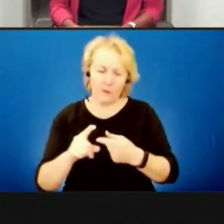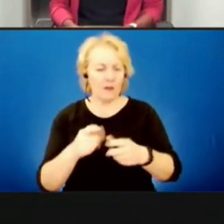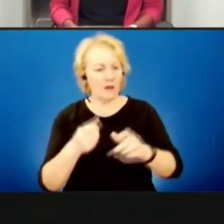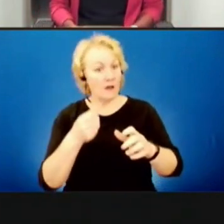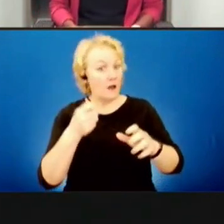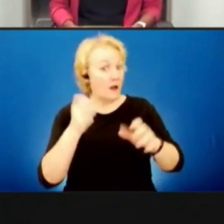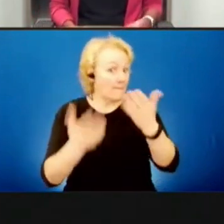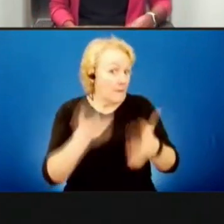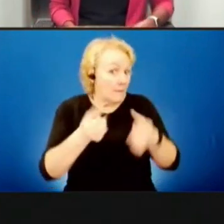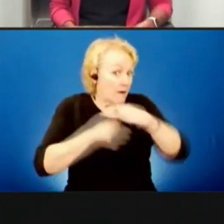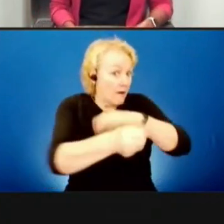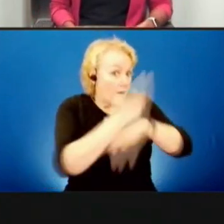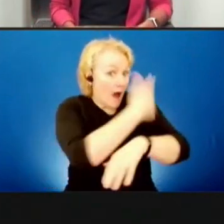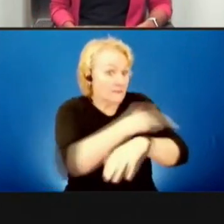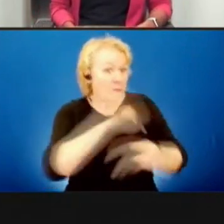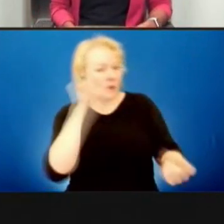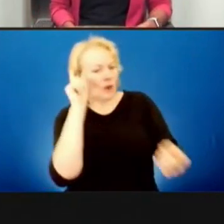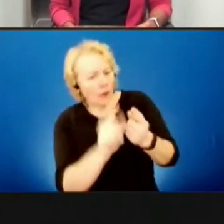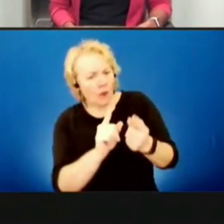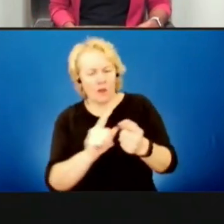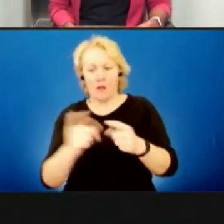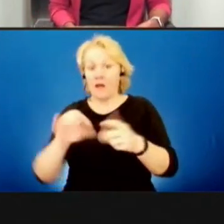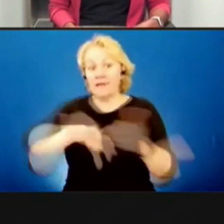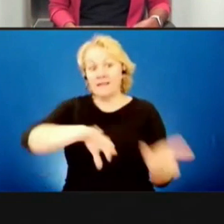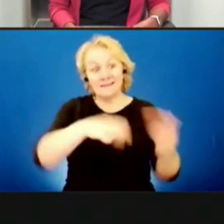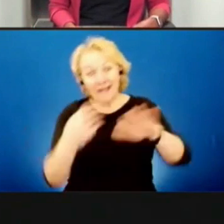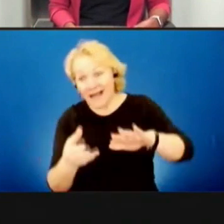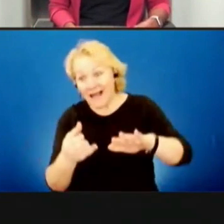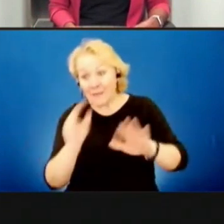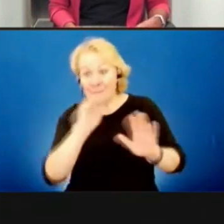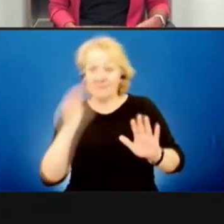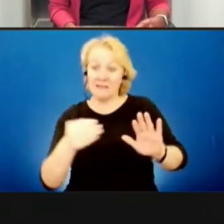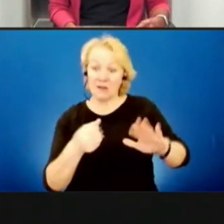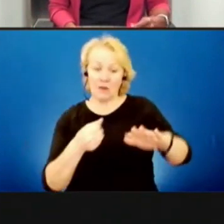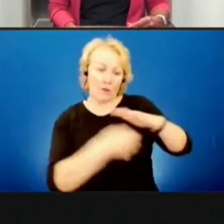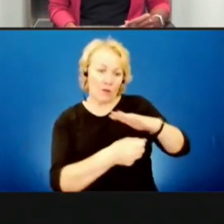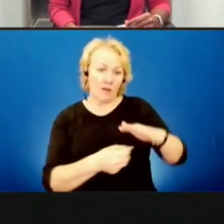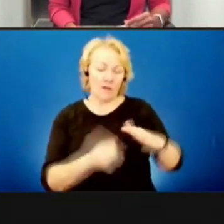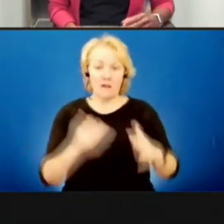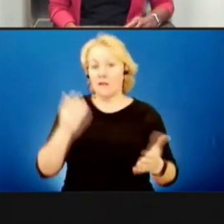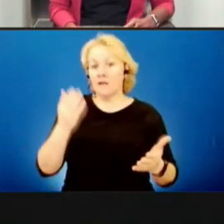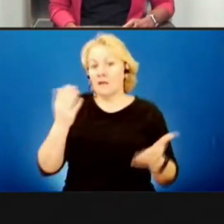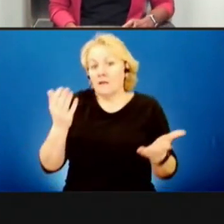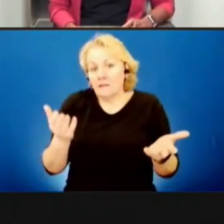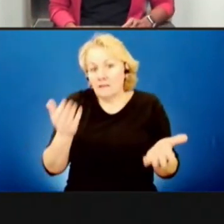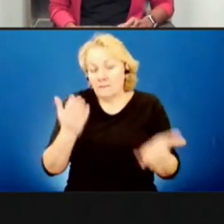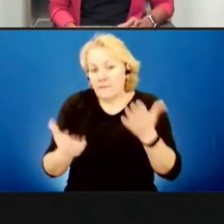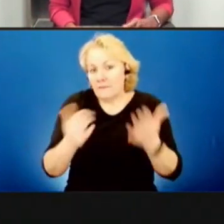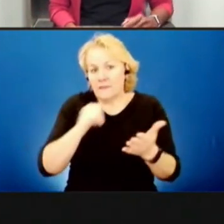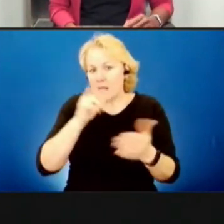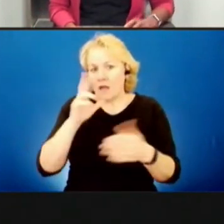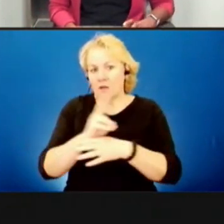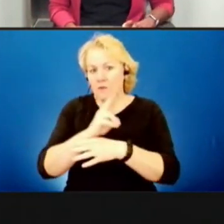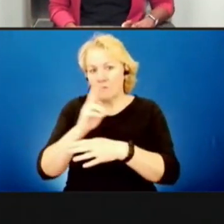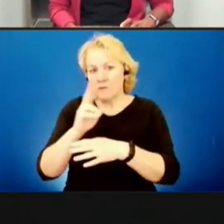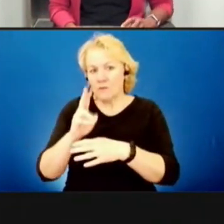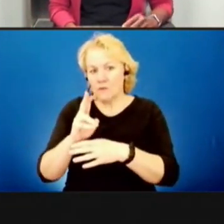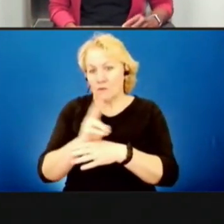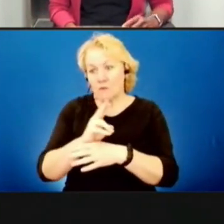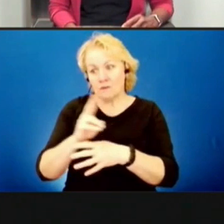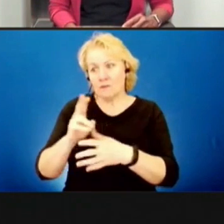or dying. While you may not need medical care for COVID-19, you may need it for